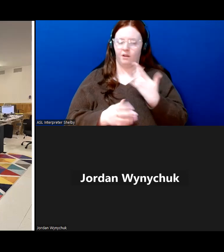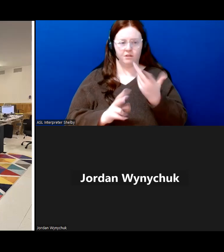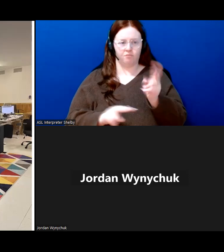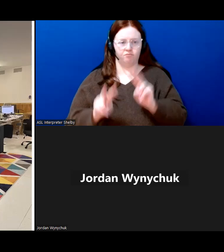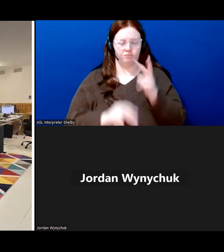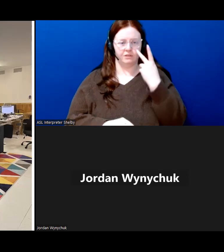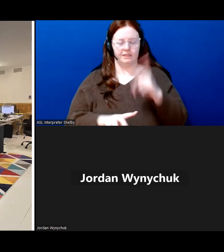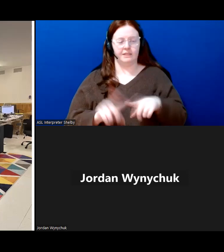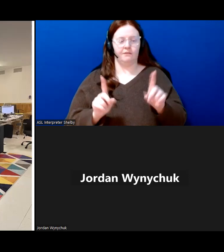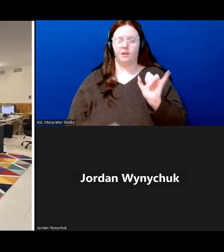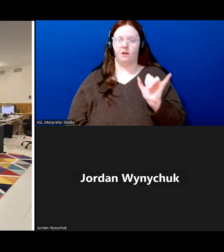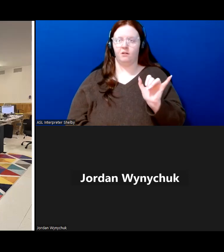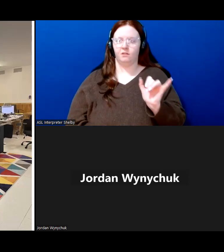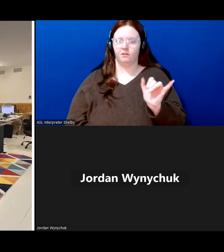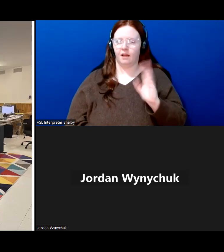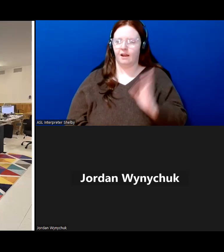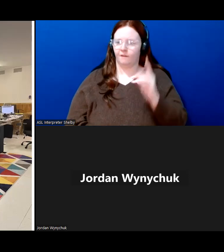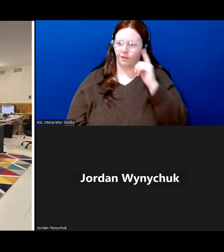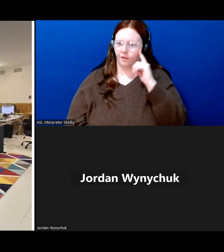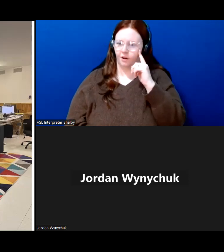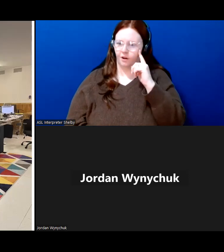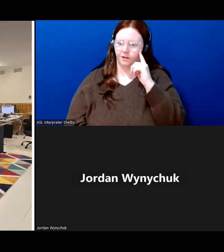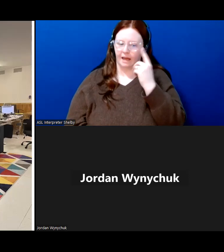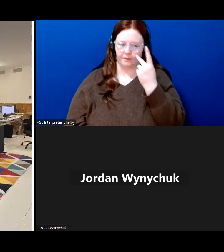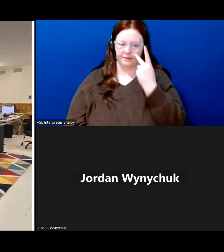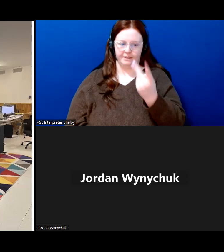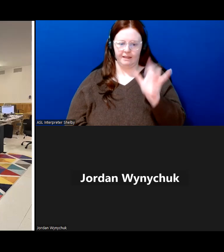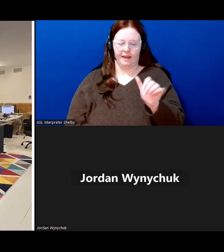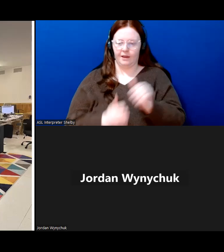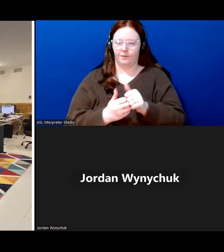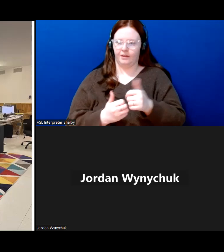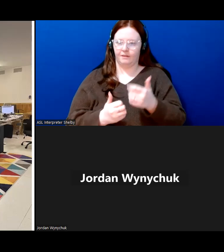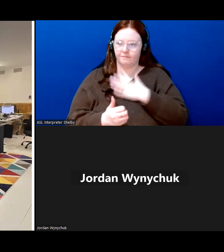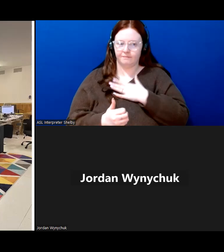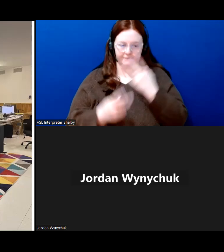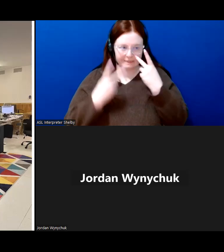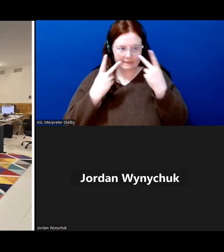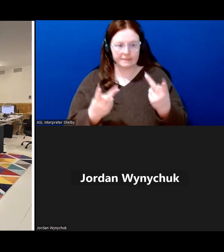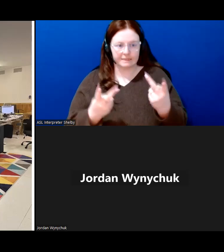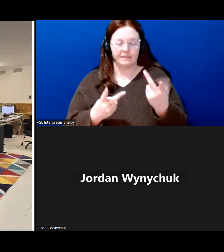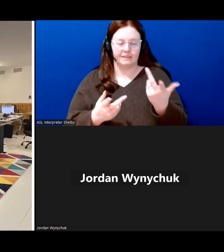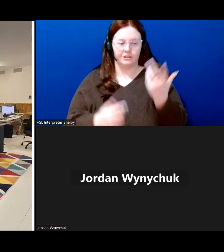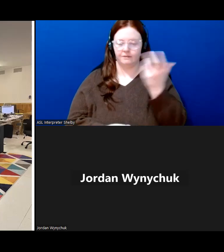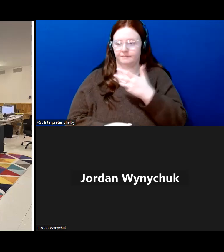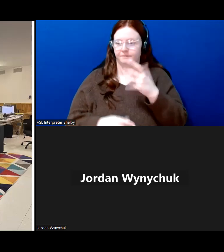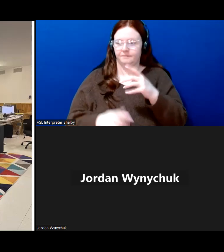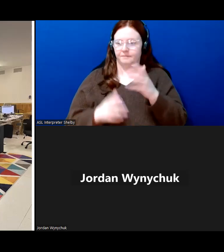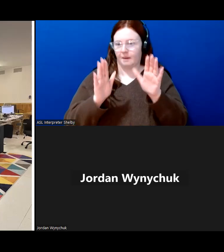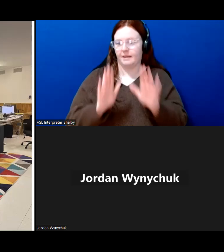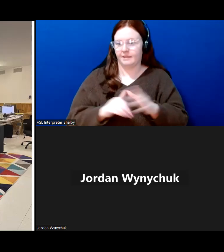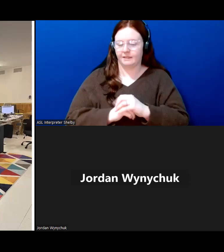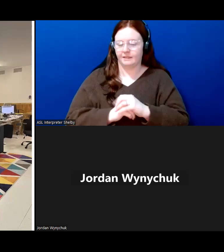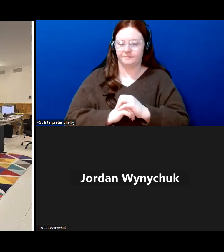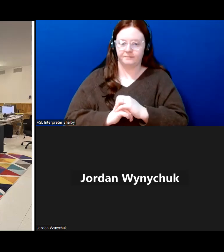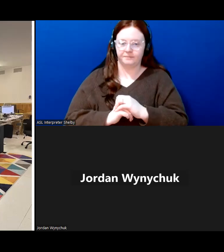thought that I'd like see that with my own eyes. It's been a full circle moment. So